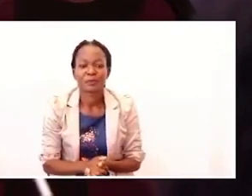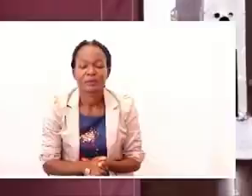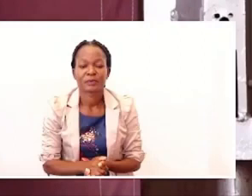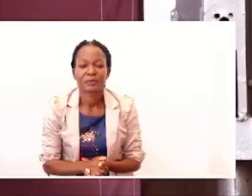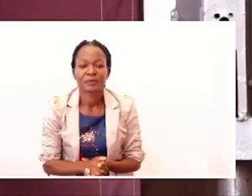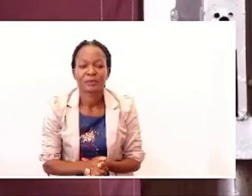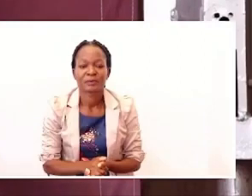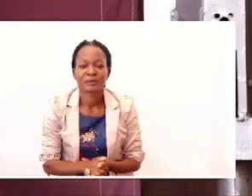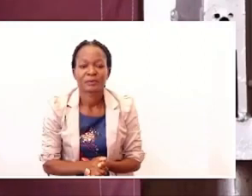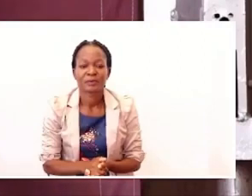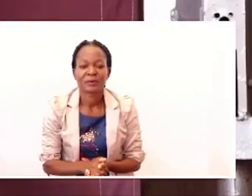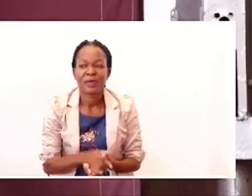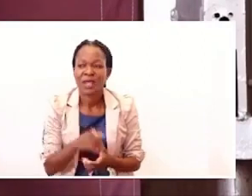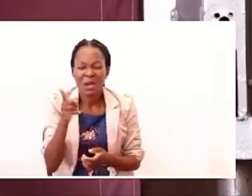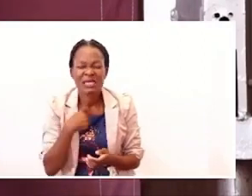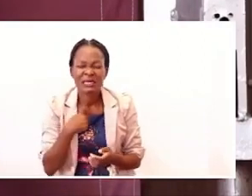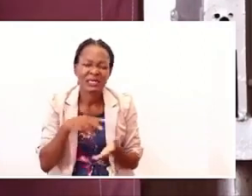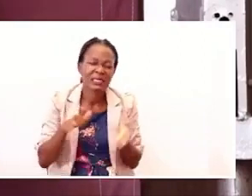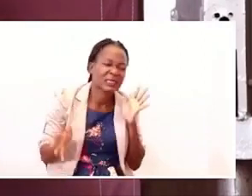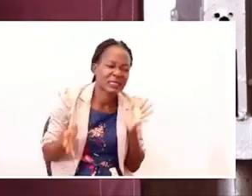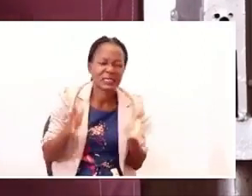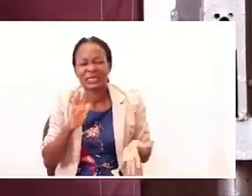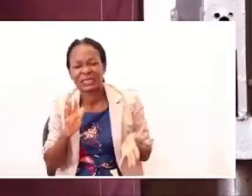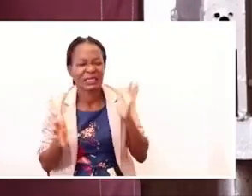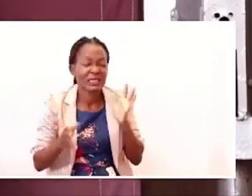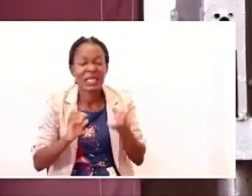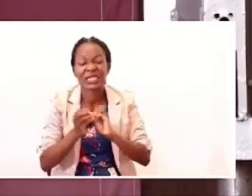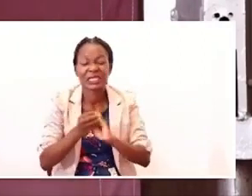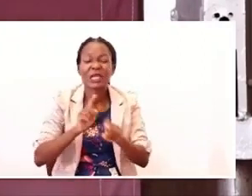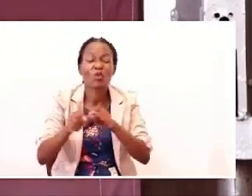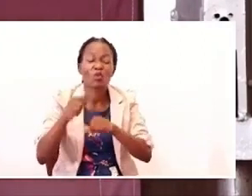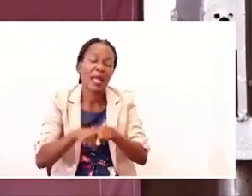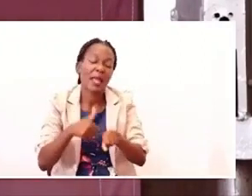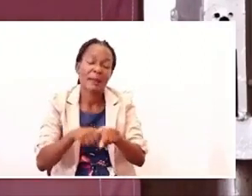And that has been our dilemma as a continent over a long period of time.